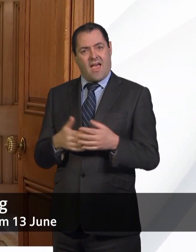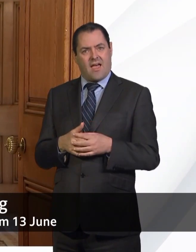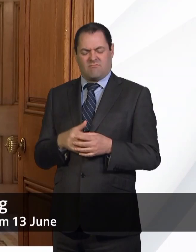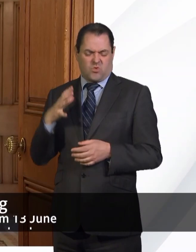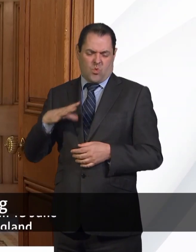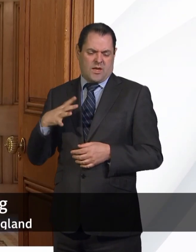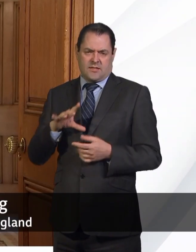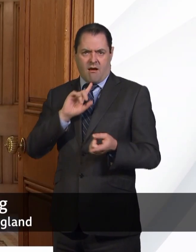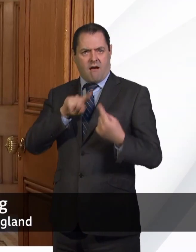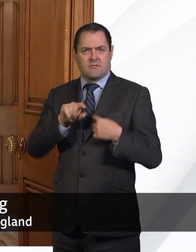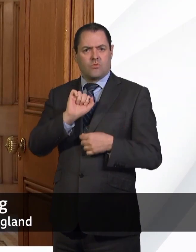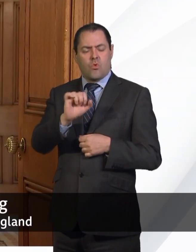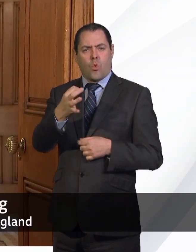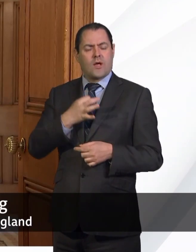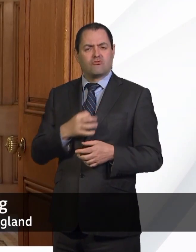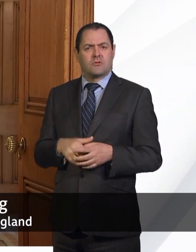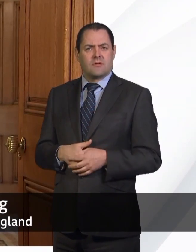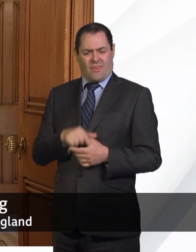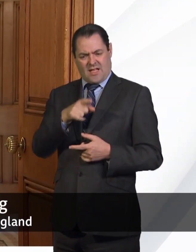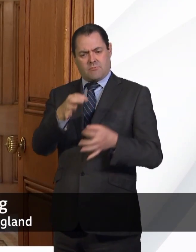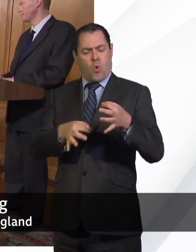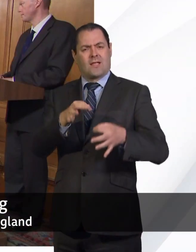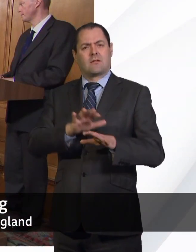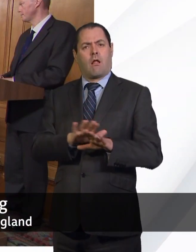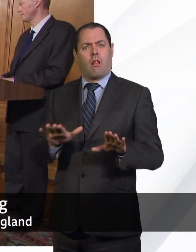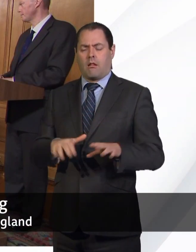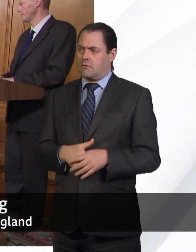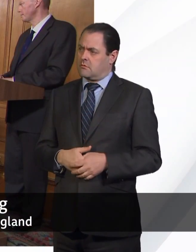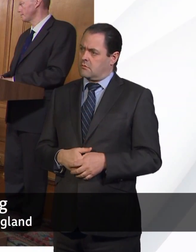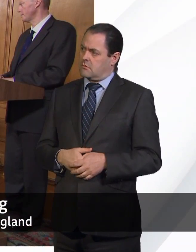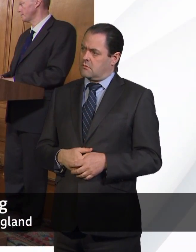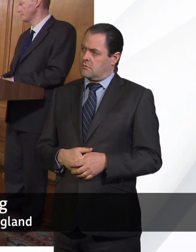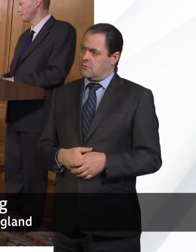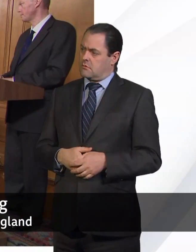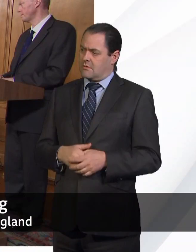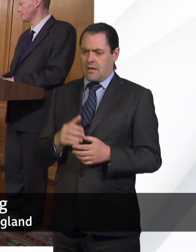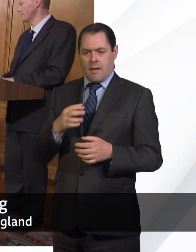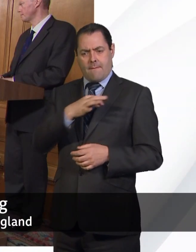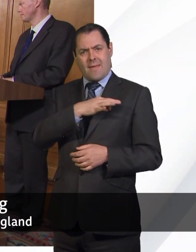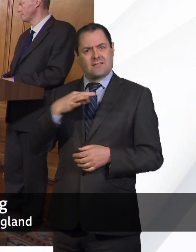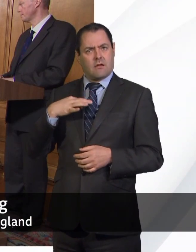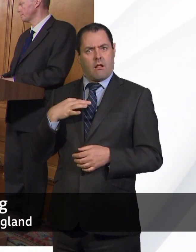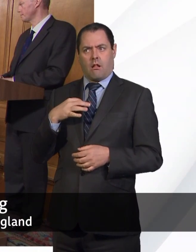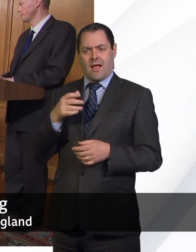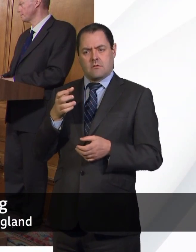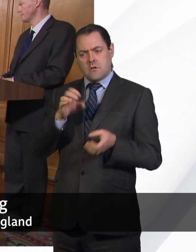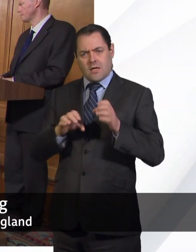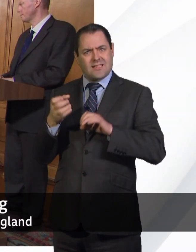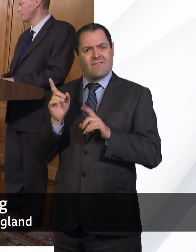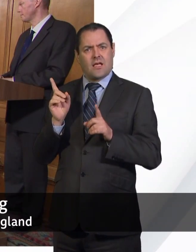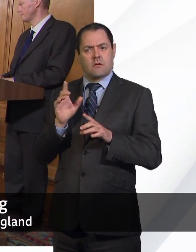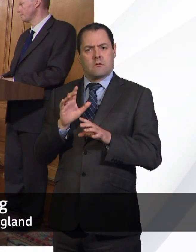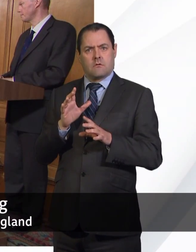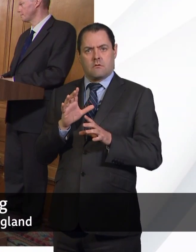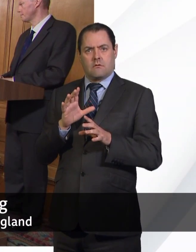unnecessary attempt to ask a political question. It's very, very important that our medical officers and scientific advisors do